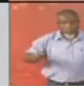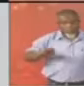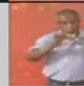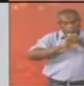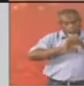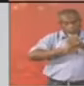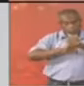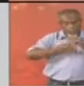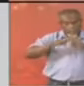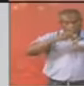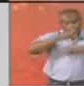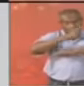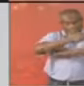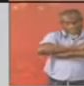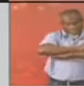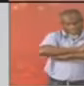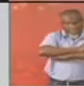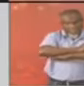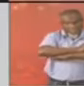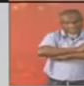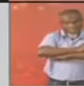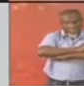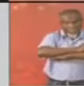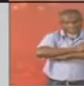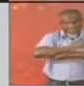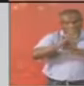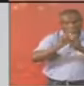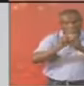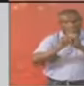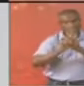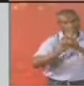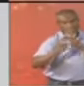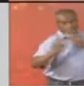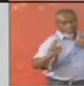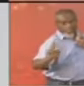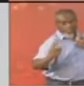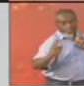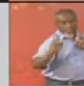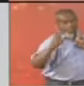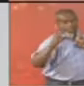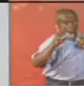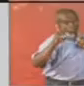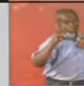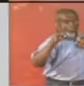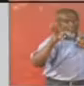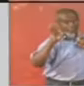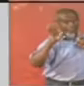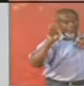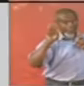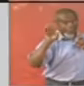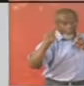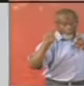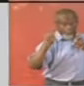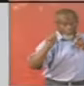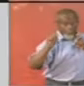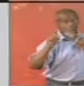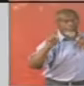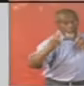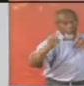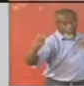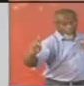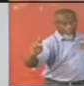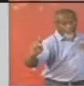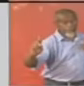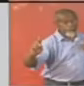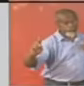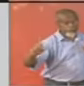located the requisite 6 feet away. That may be something that we can look to exploring, where you would have